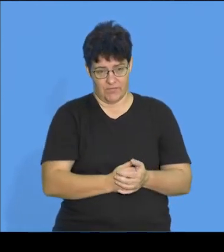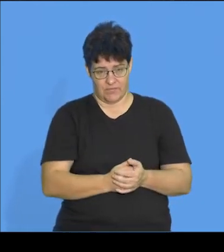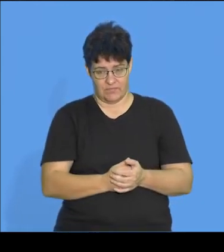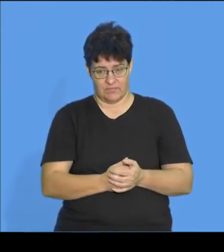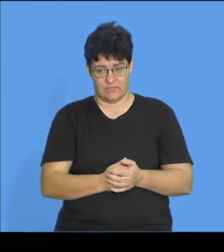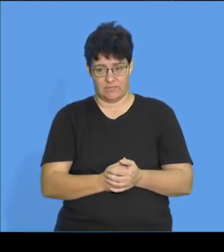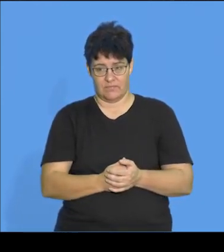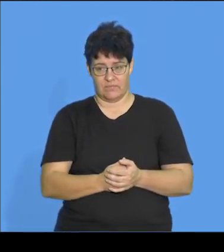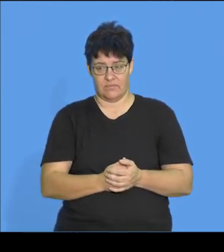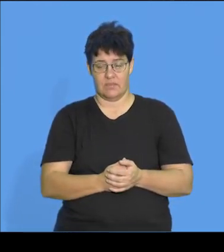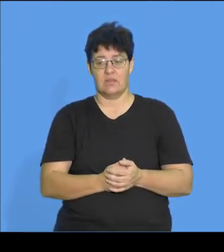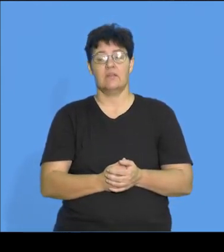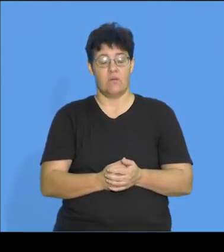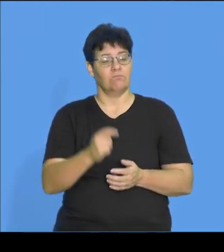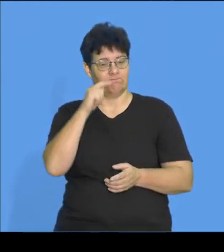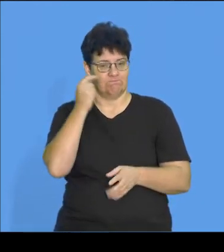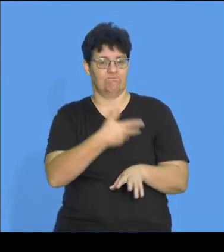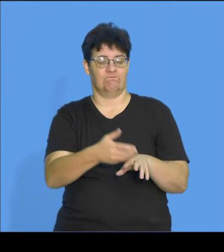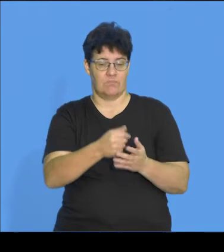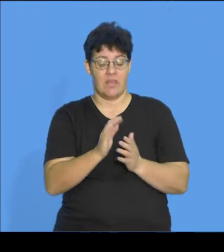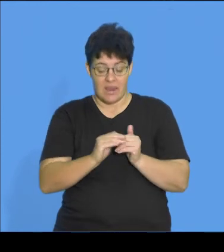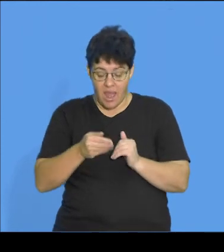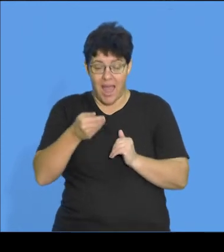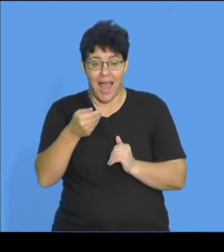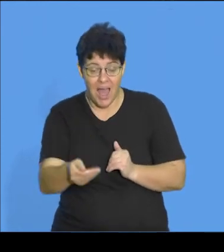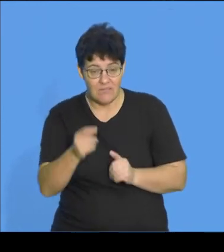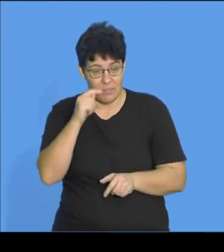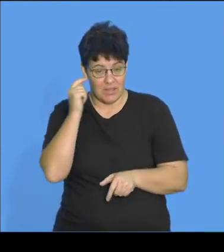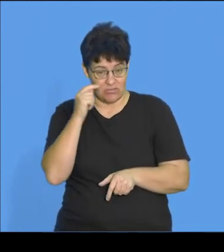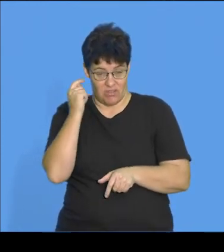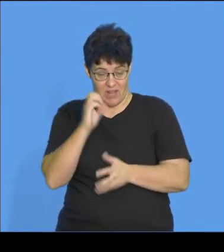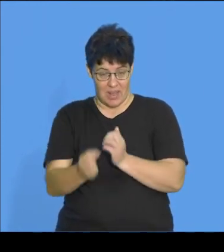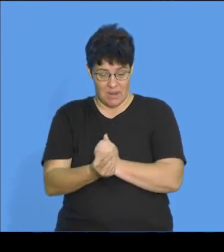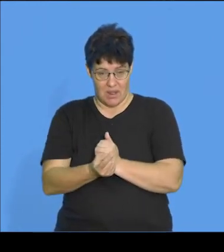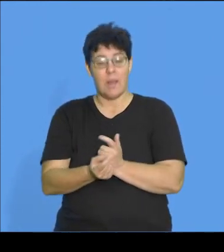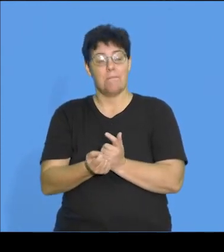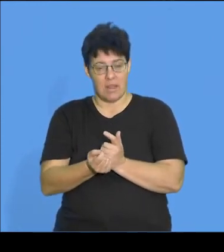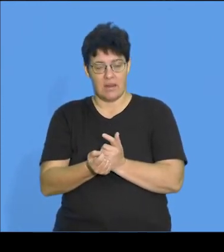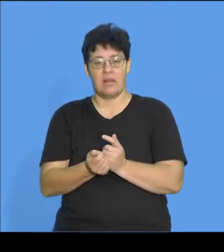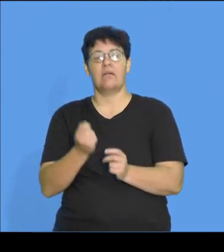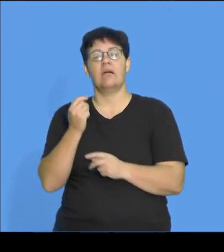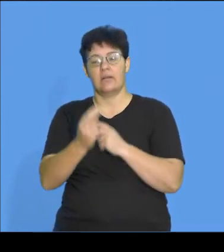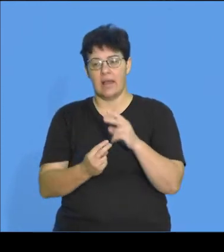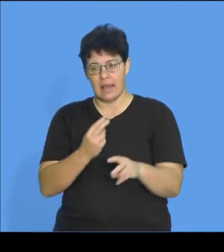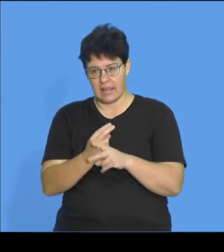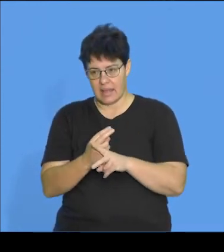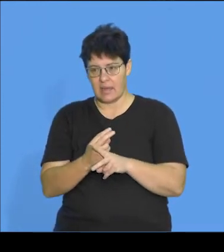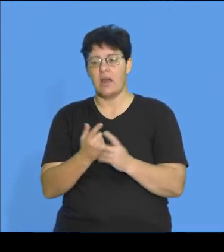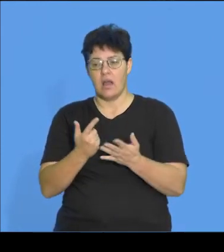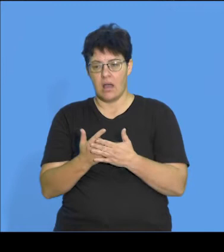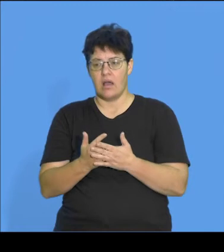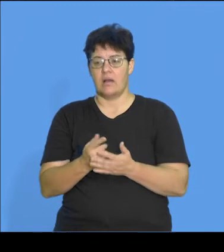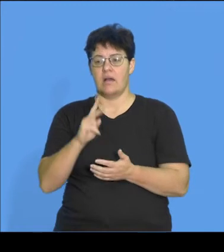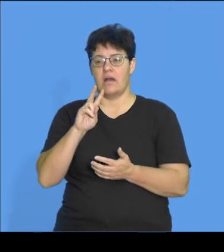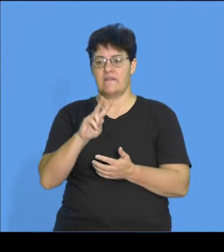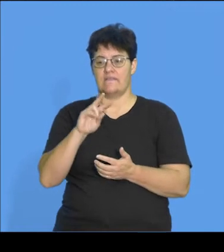by a postmenstrual cycle, which is when the lining of the endometrium becomes vascularized, and